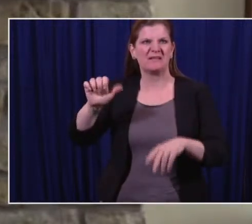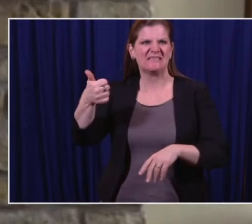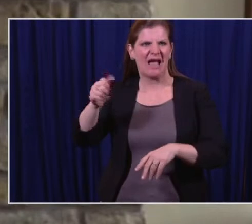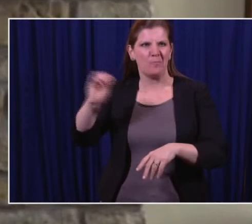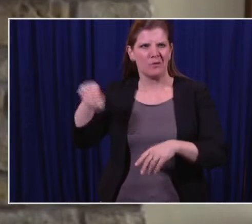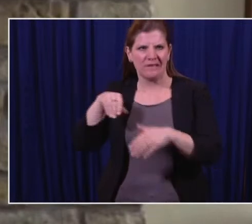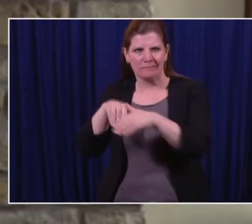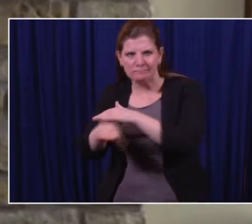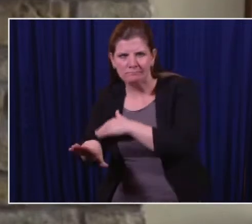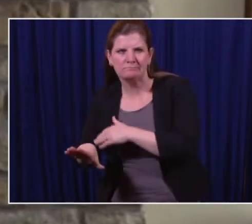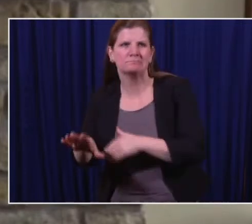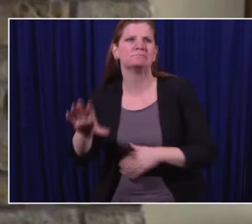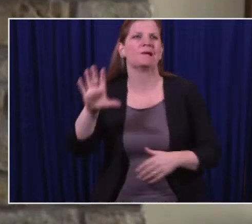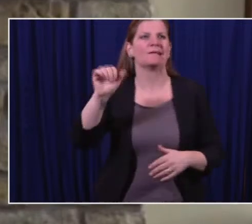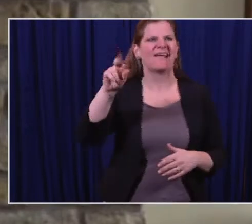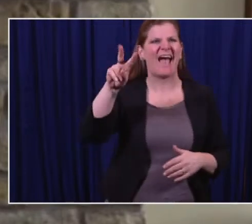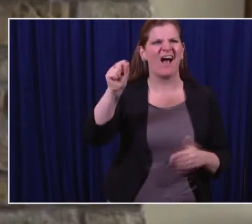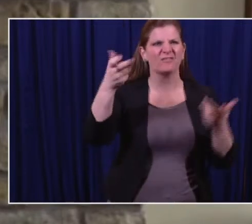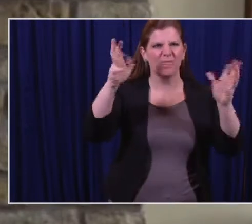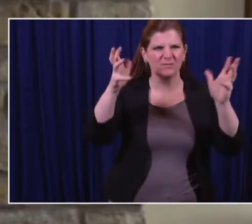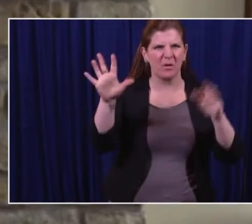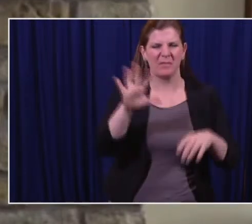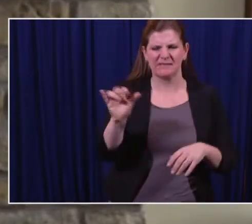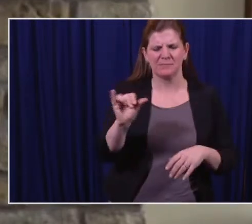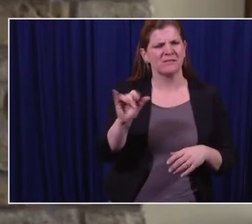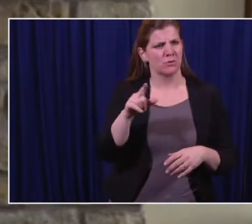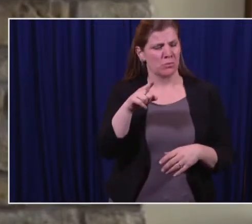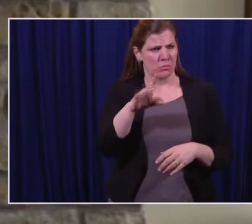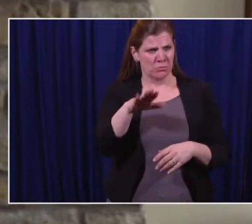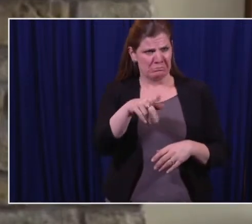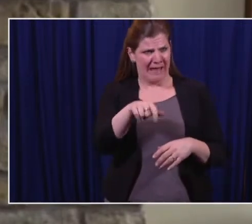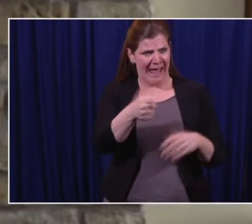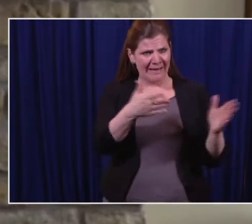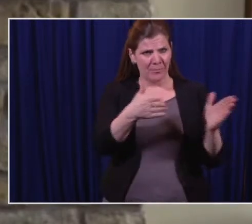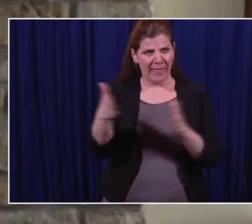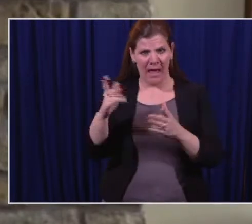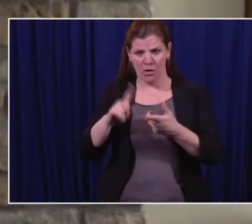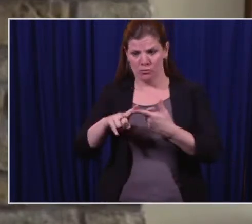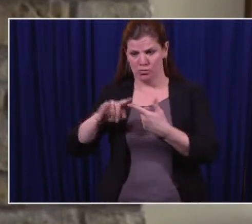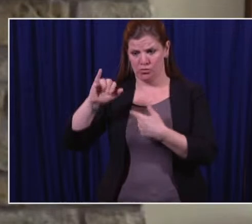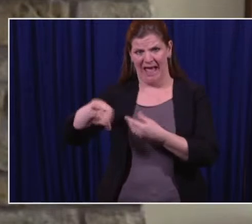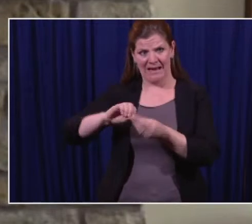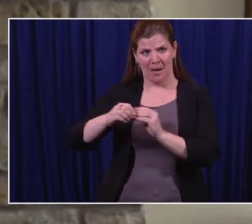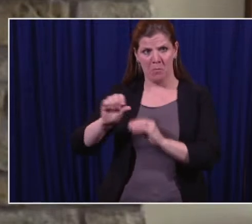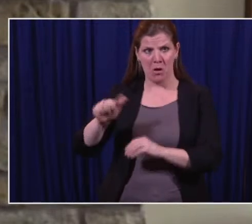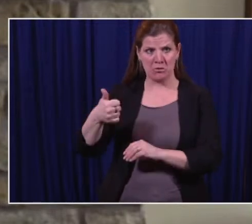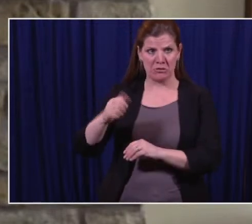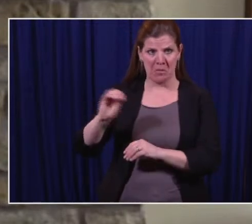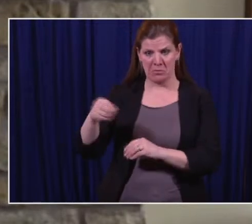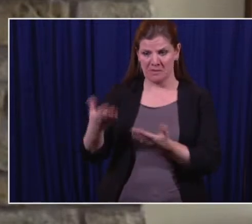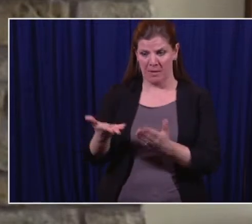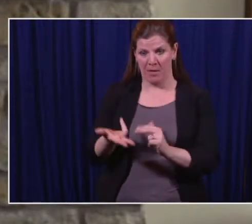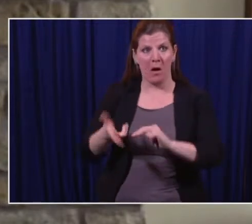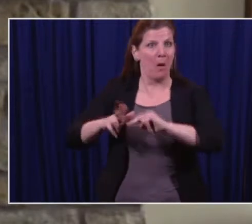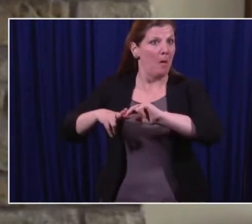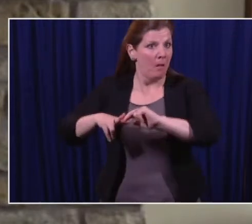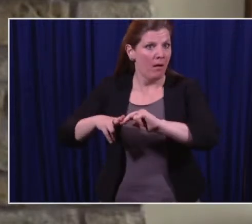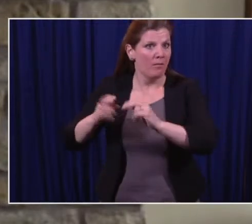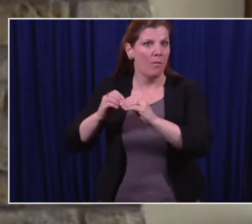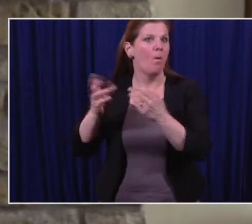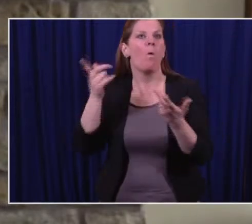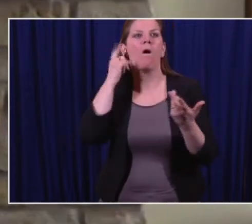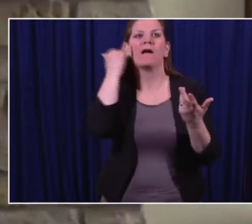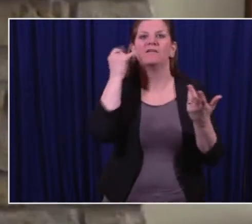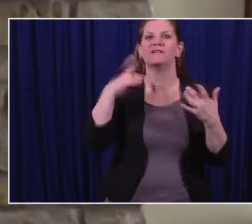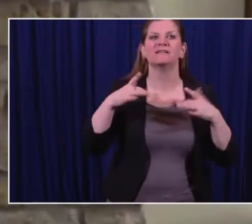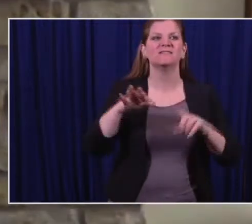thought to just changing the order to increase the number of people allowed at these? And do they also apply to concerts? Can you just talk a little bit